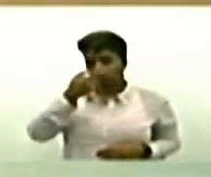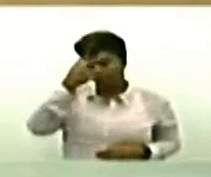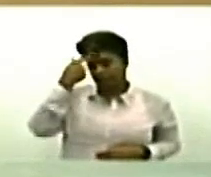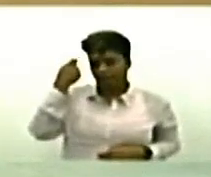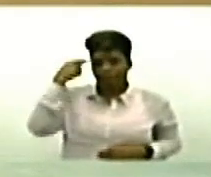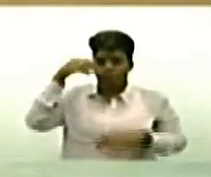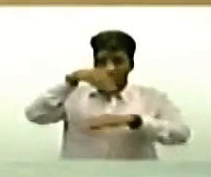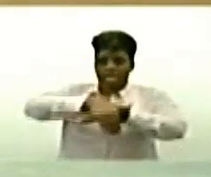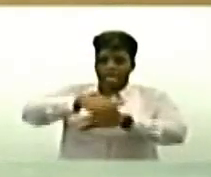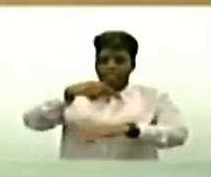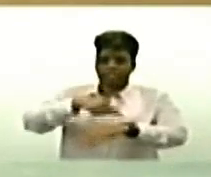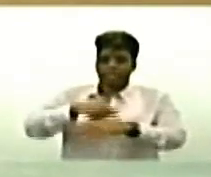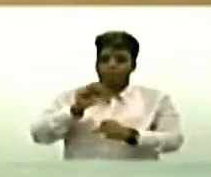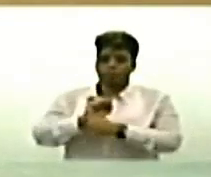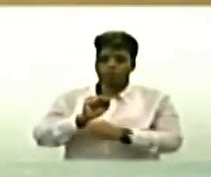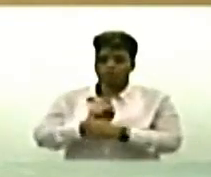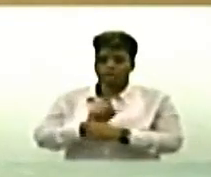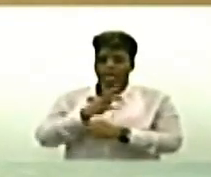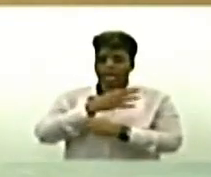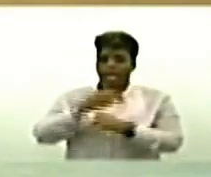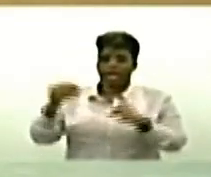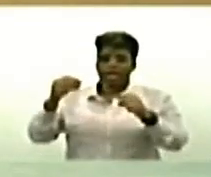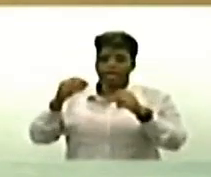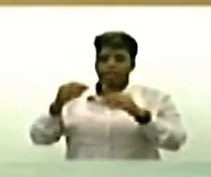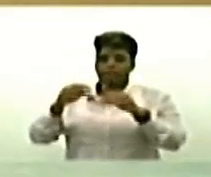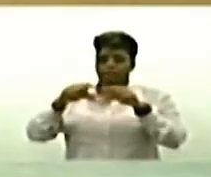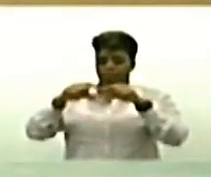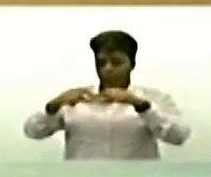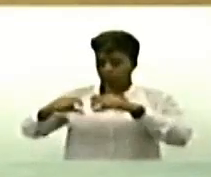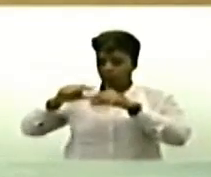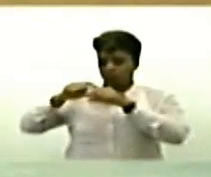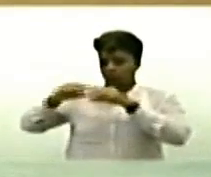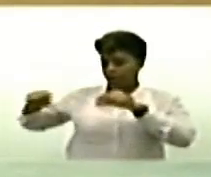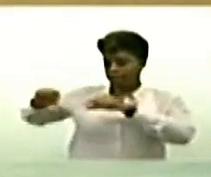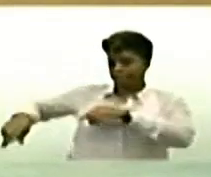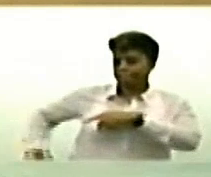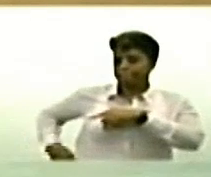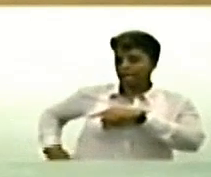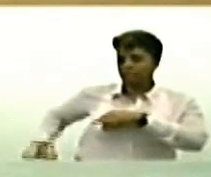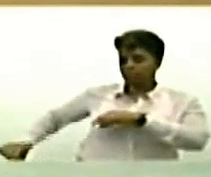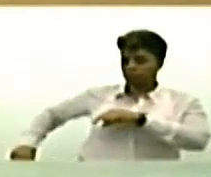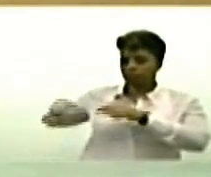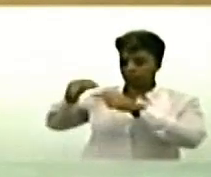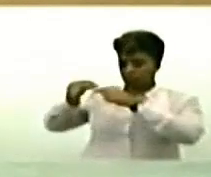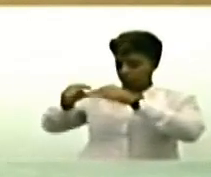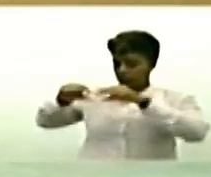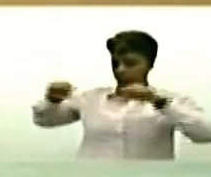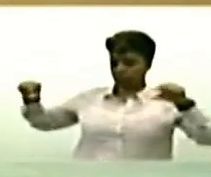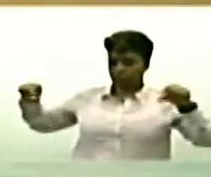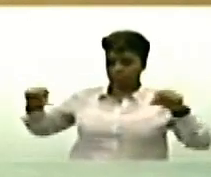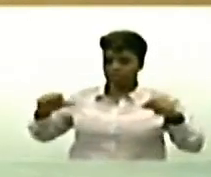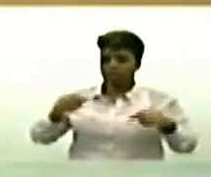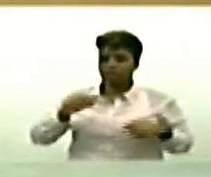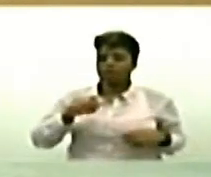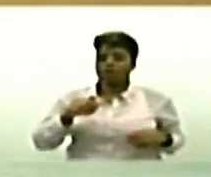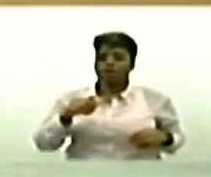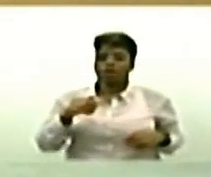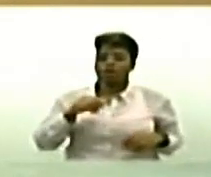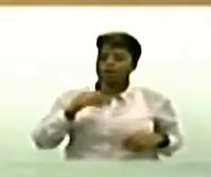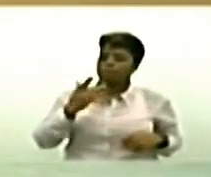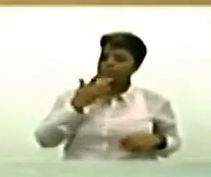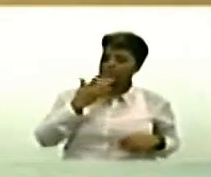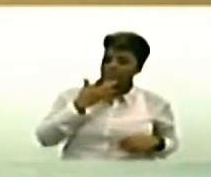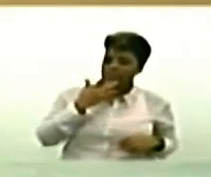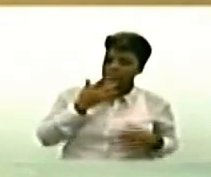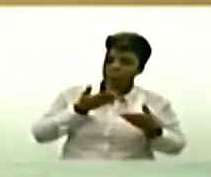and add the stripes on the pants as well as and rather than using baseball hats, probably